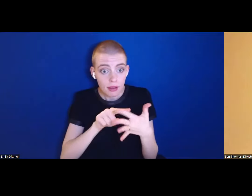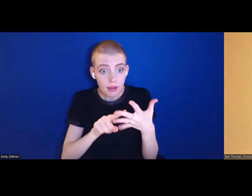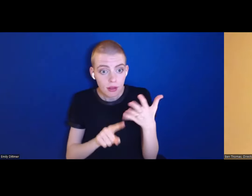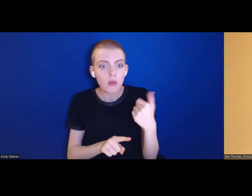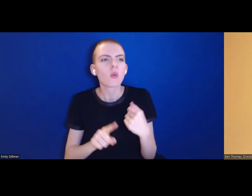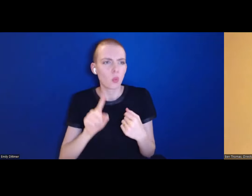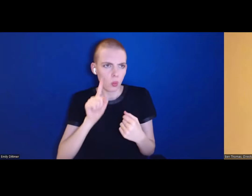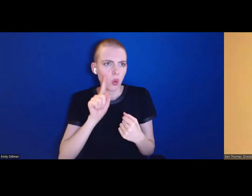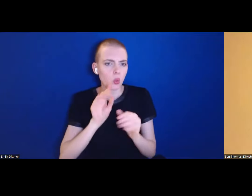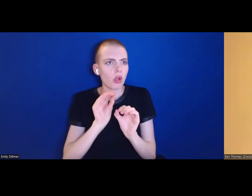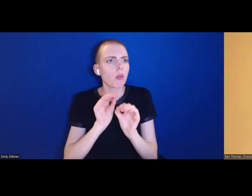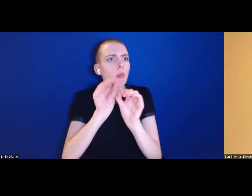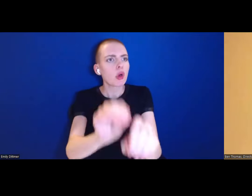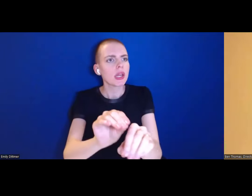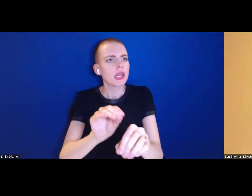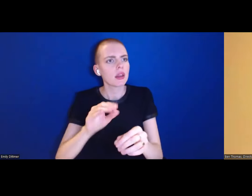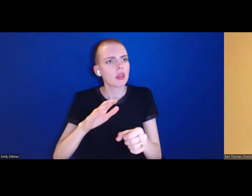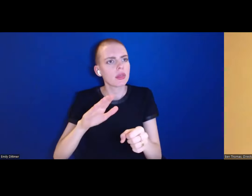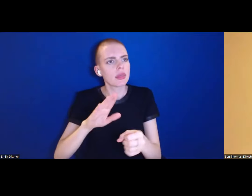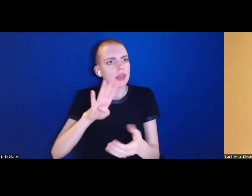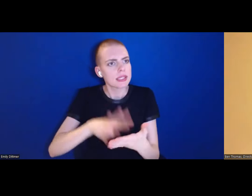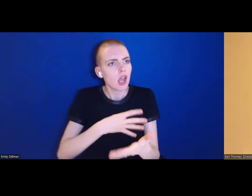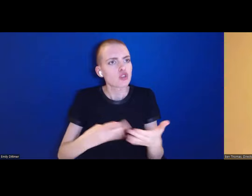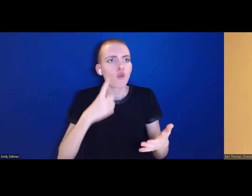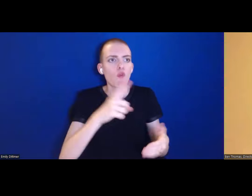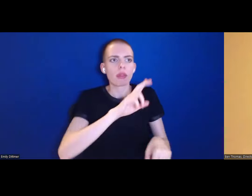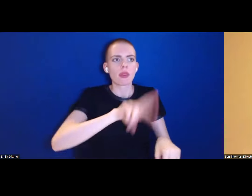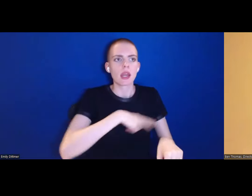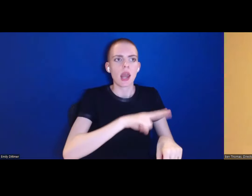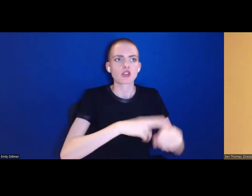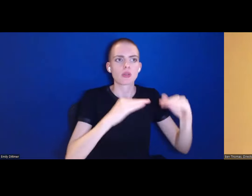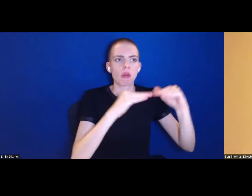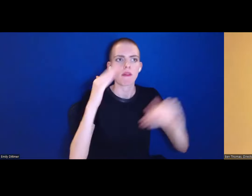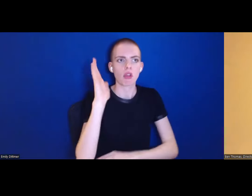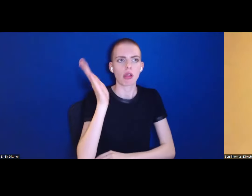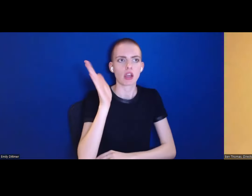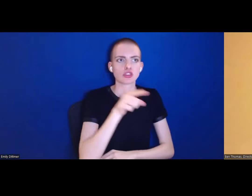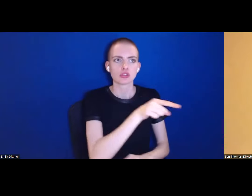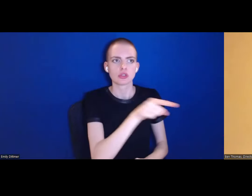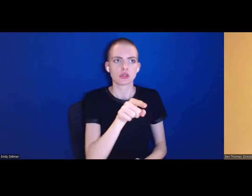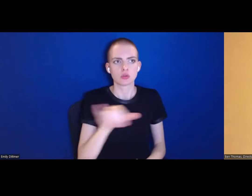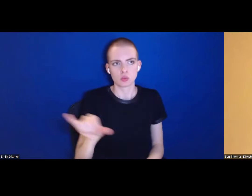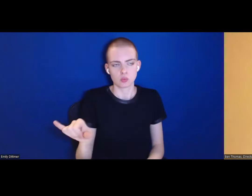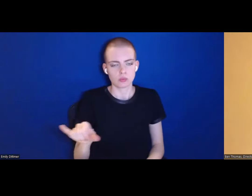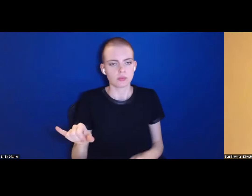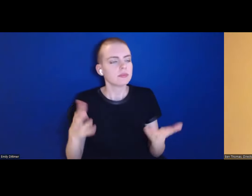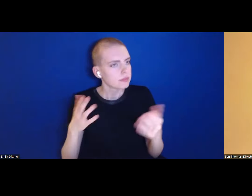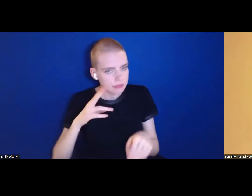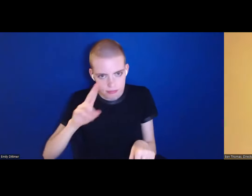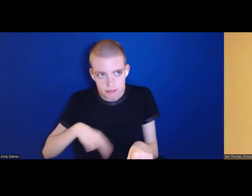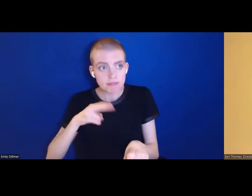the full length, like the hour of the 40-minute long lectures that these folks will be giving as well. And as always, we will have time